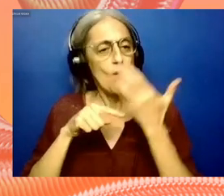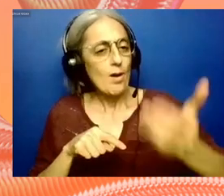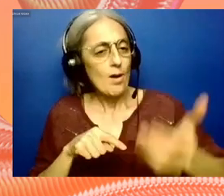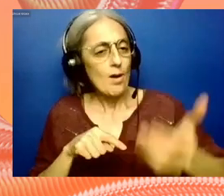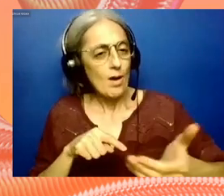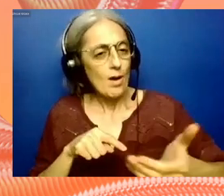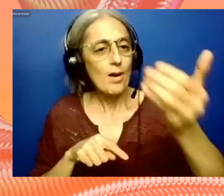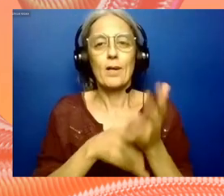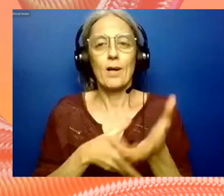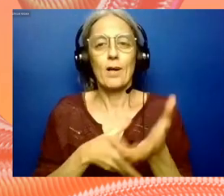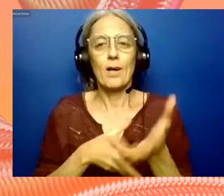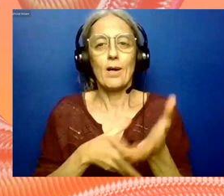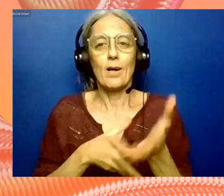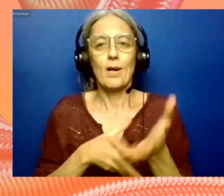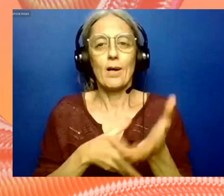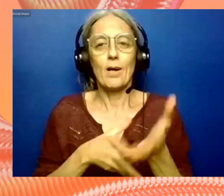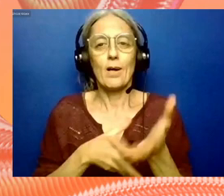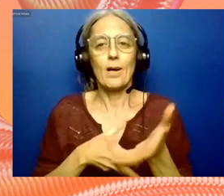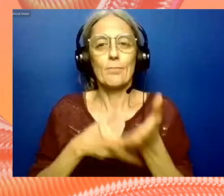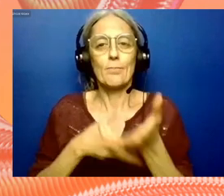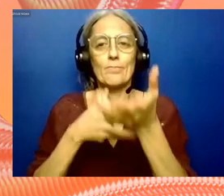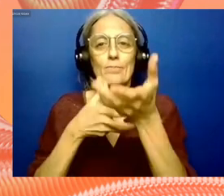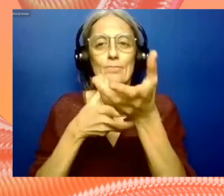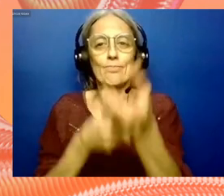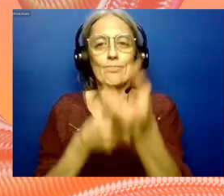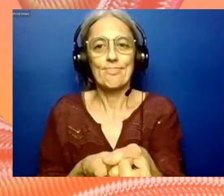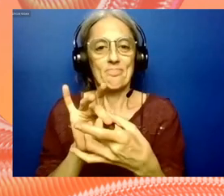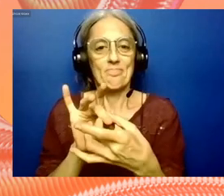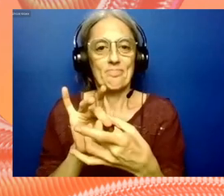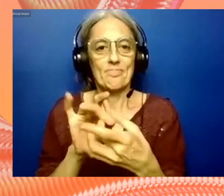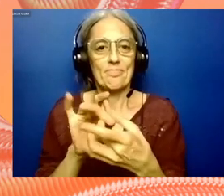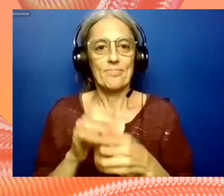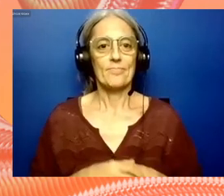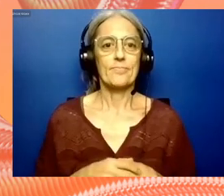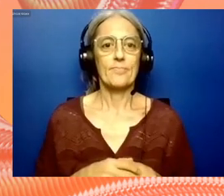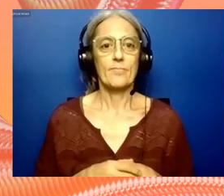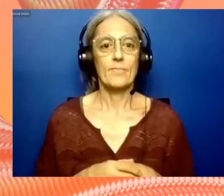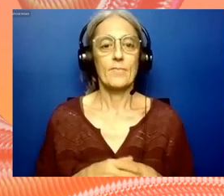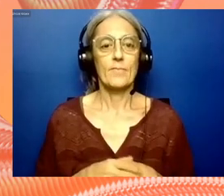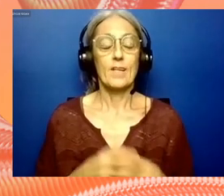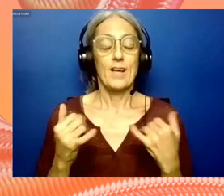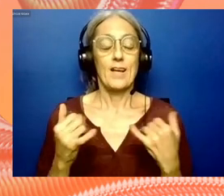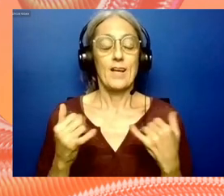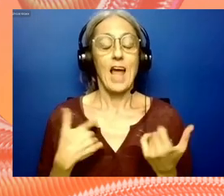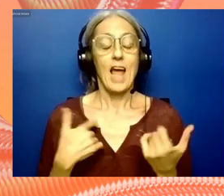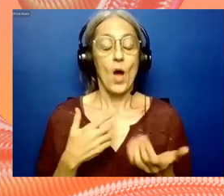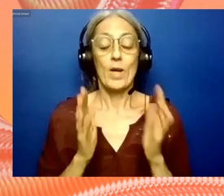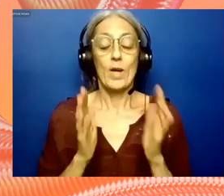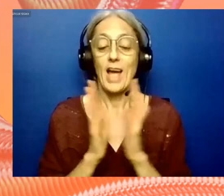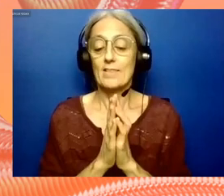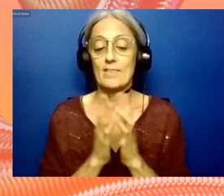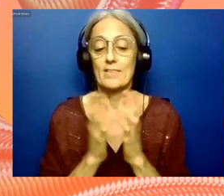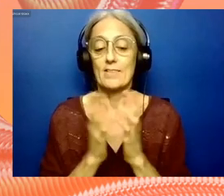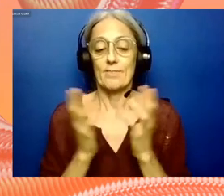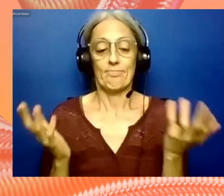And so we ask that the any and all obstacles to our